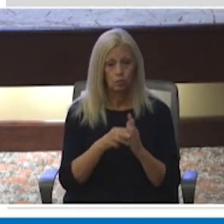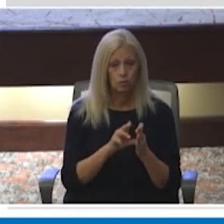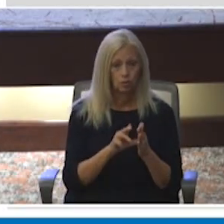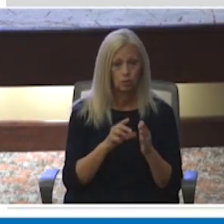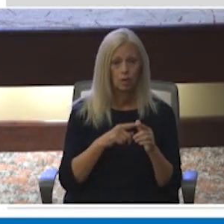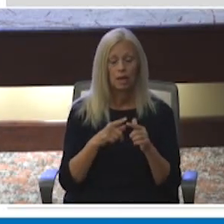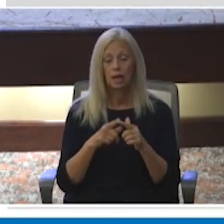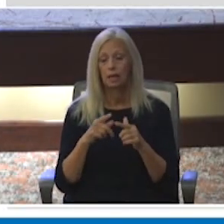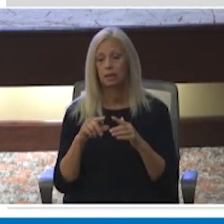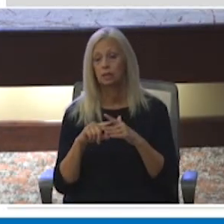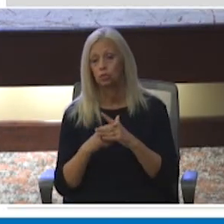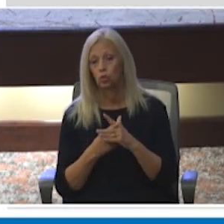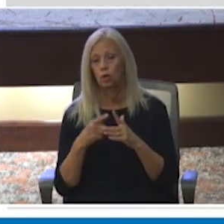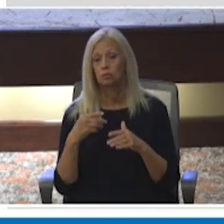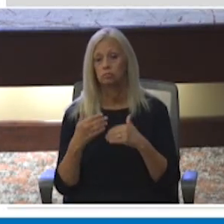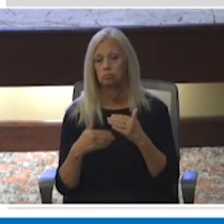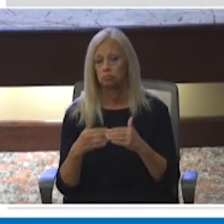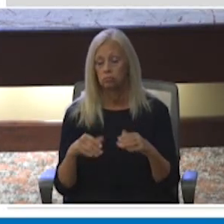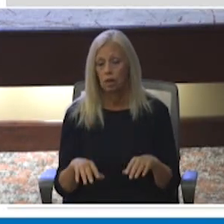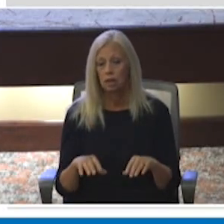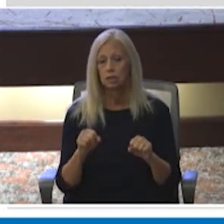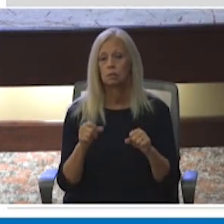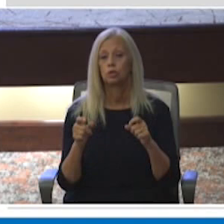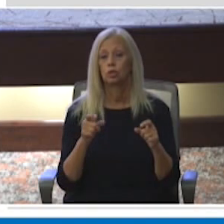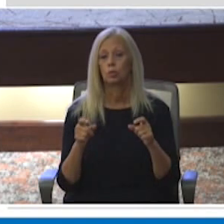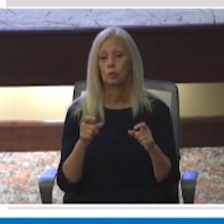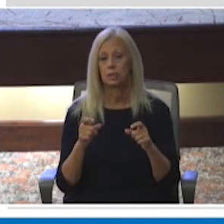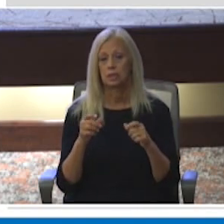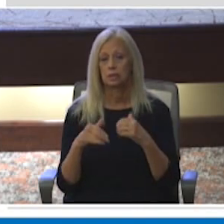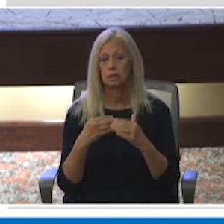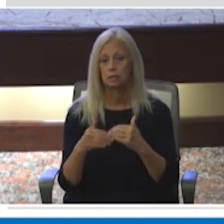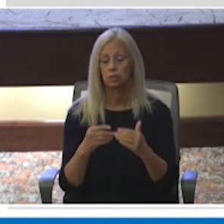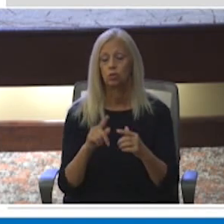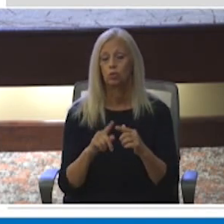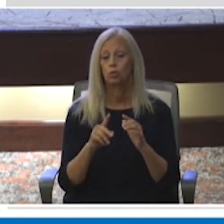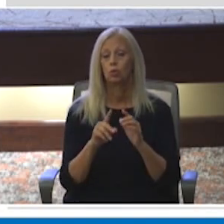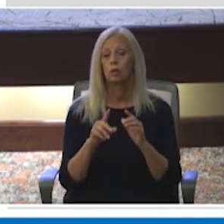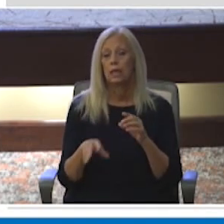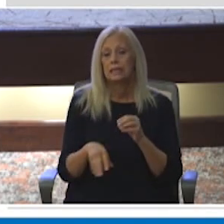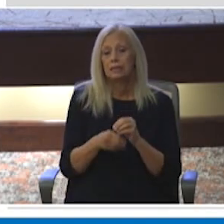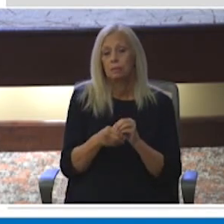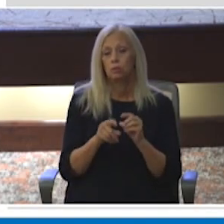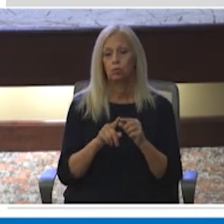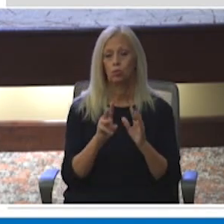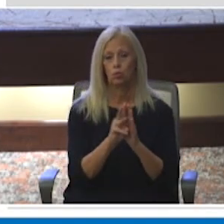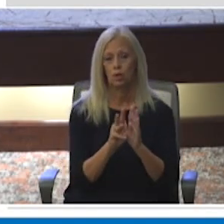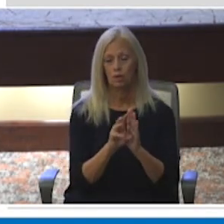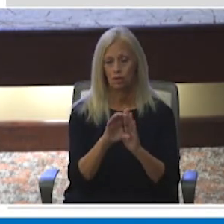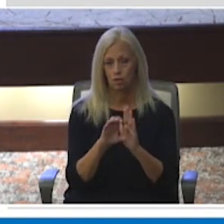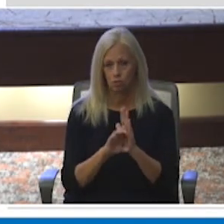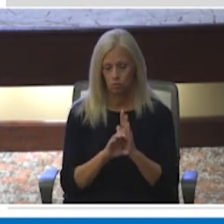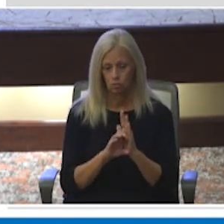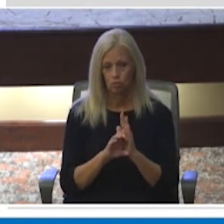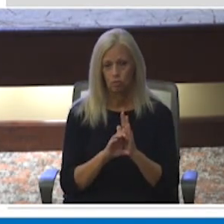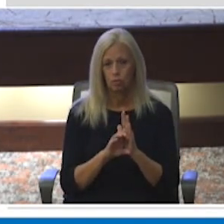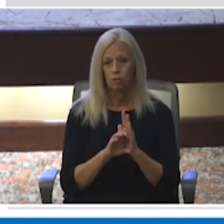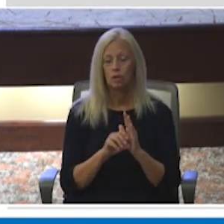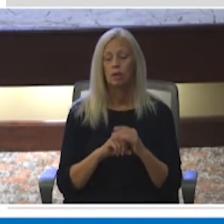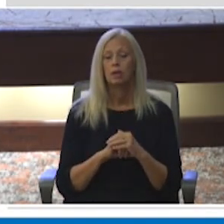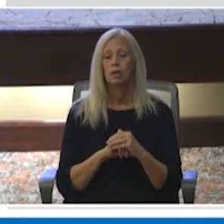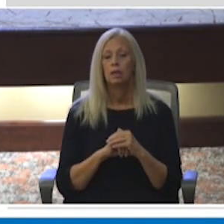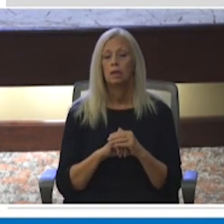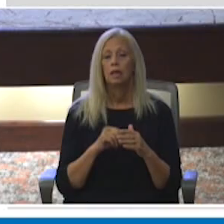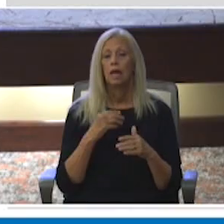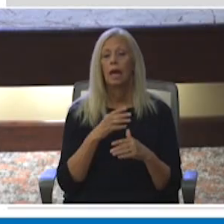adoption process. This is intended to be an amendment to the Waco Code, and so it will function as an ordinance that will be passed and go